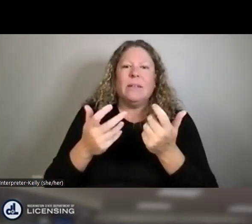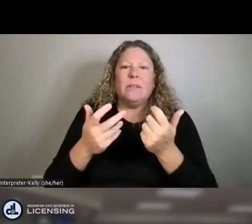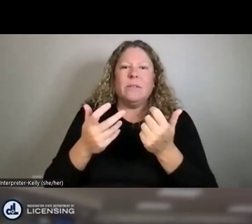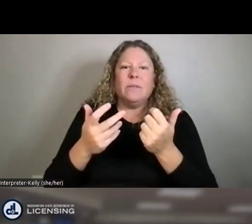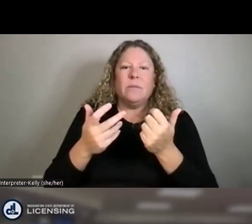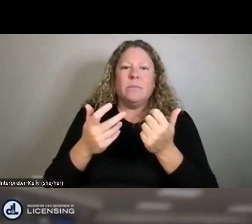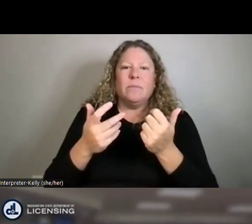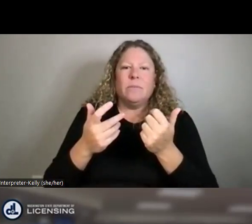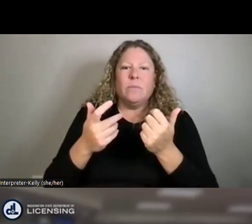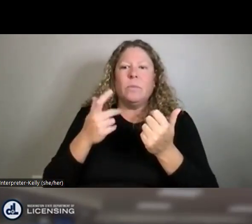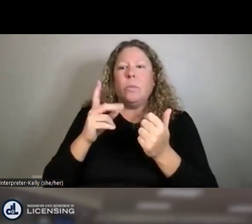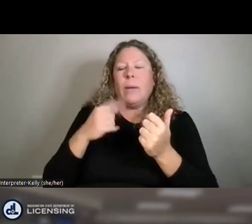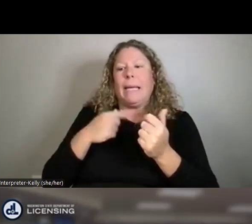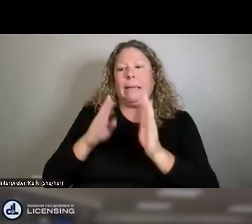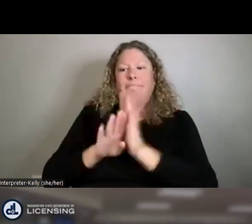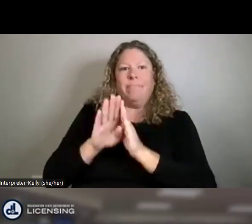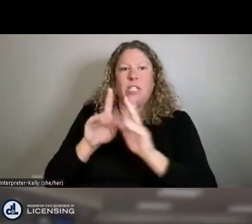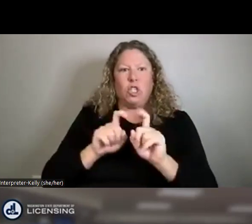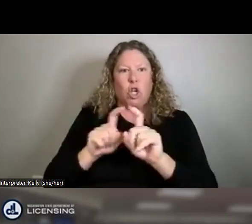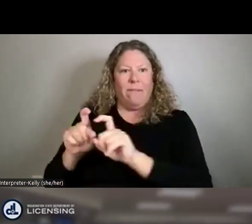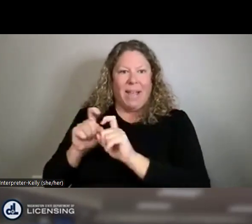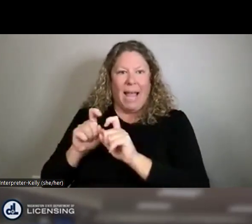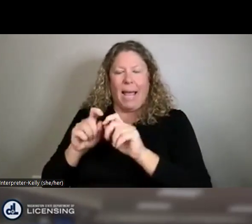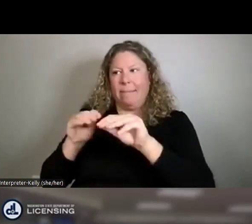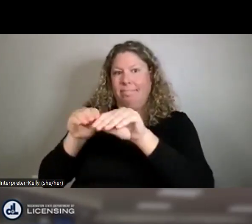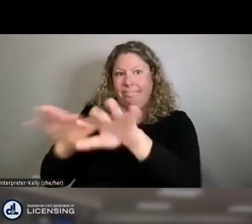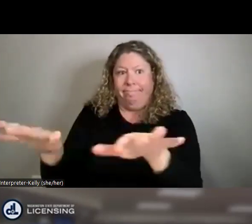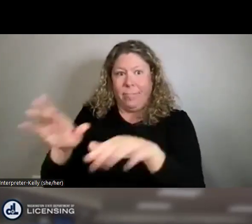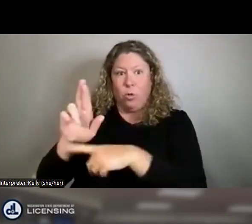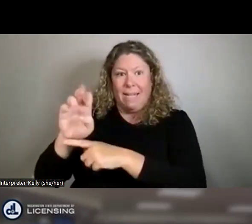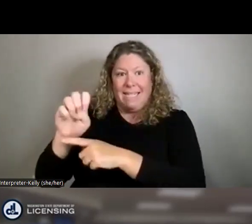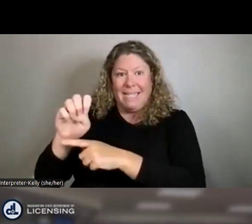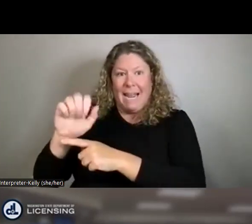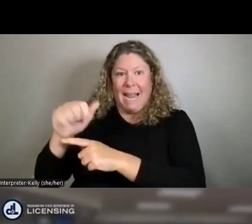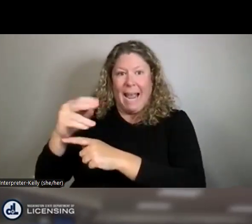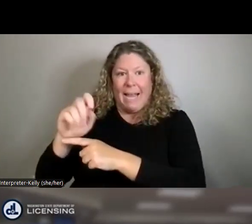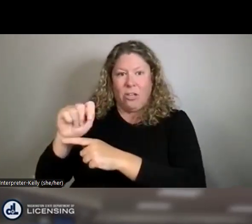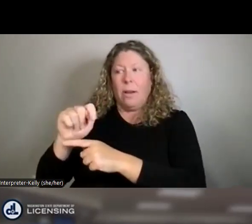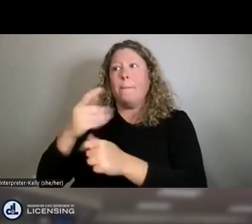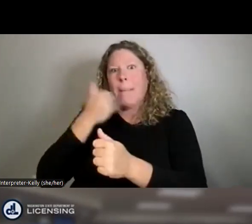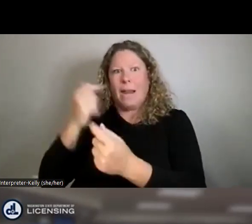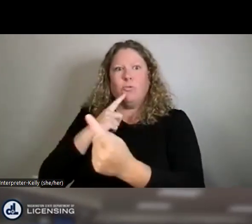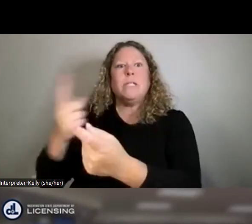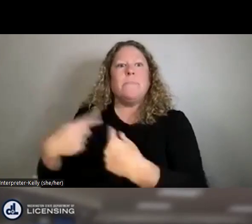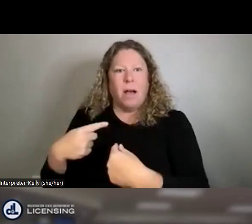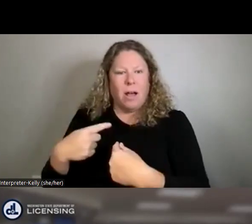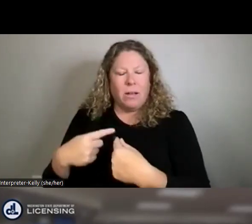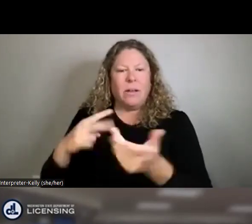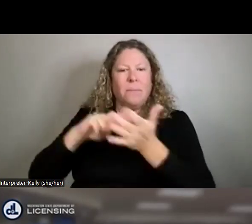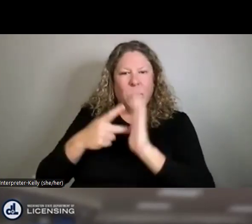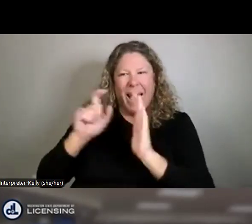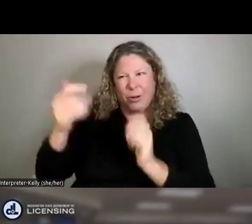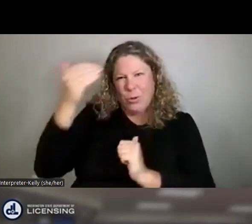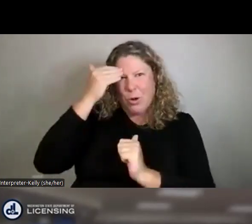ended up doing a survey instead and got a much better response rate for those. So I think part of that is just knowing